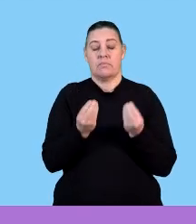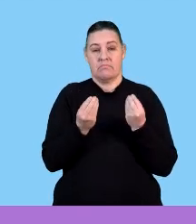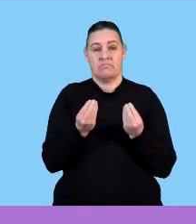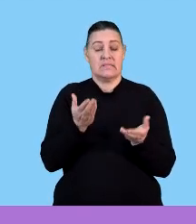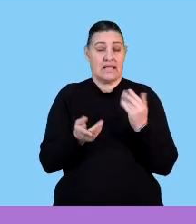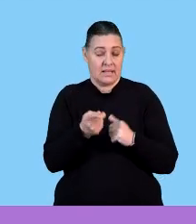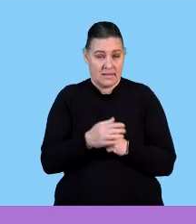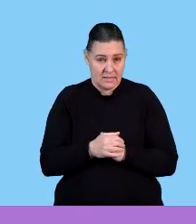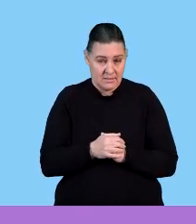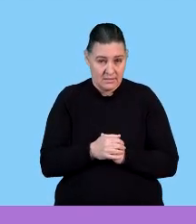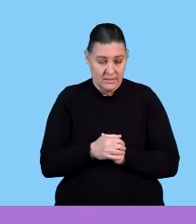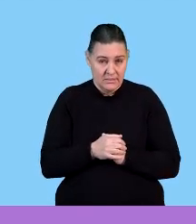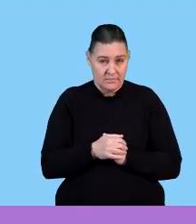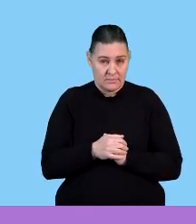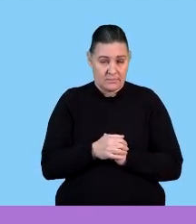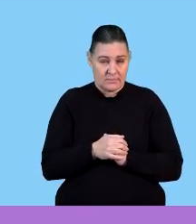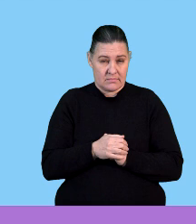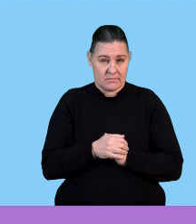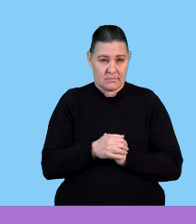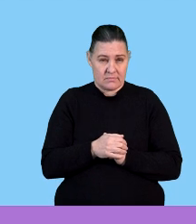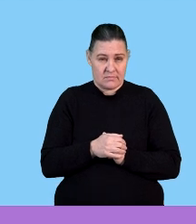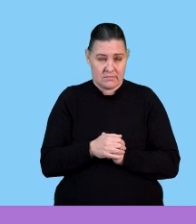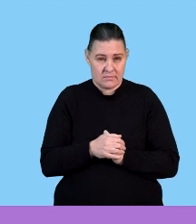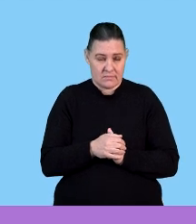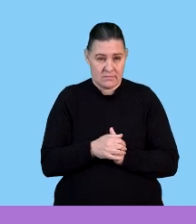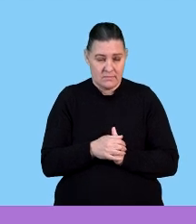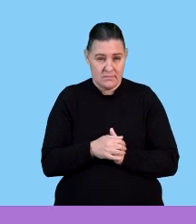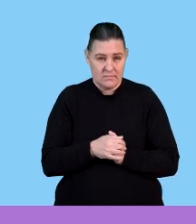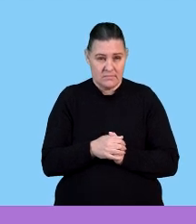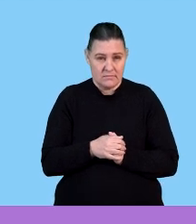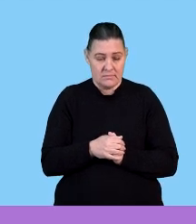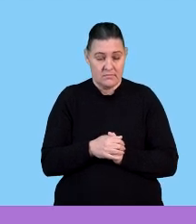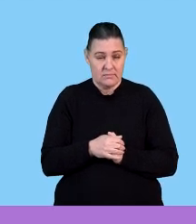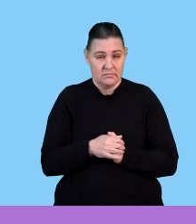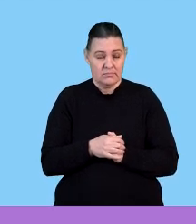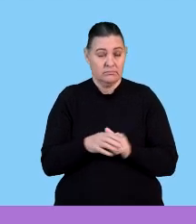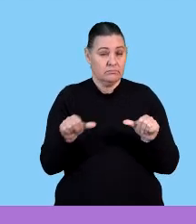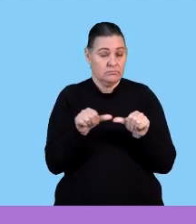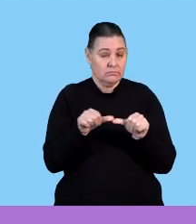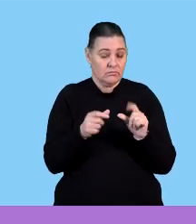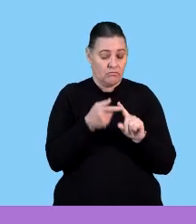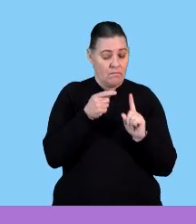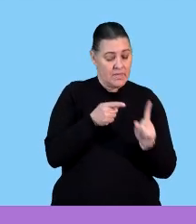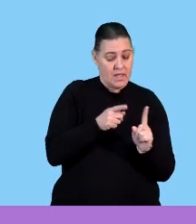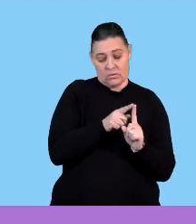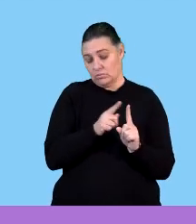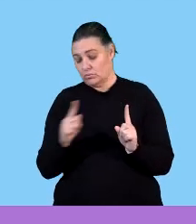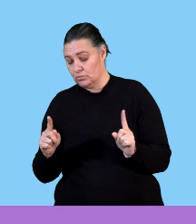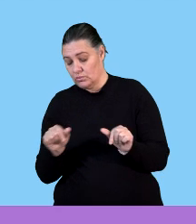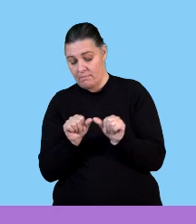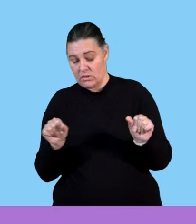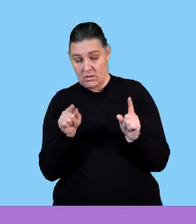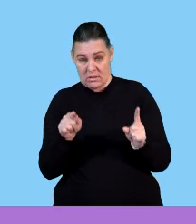get our scale. Now, I just want to get rid of that for a second. If I measured the distance from that